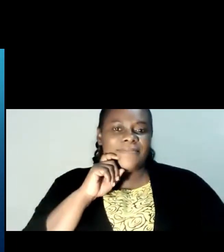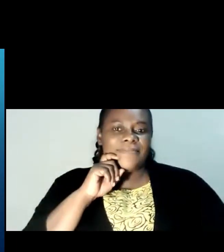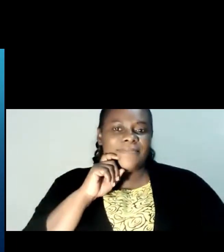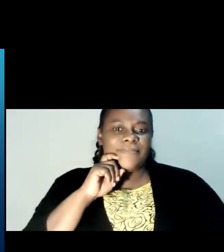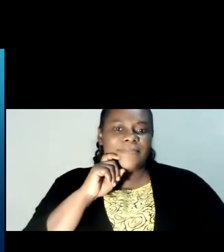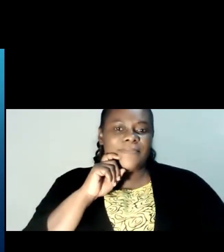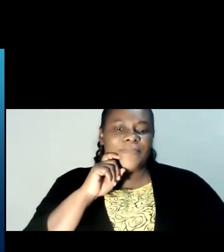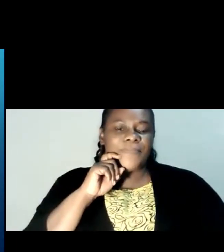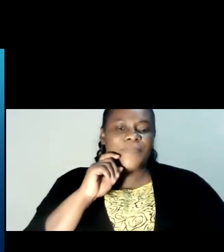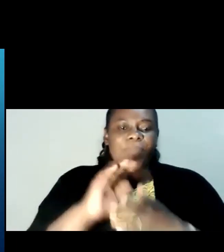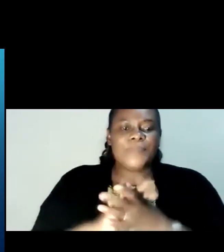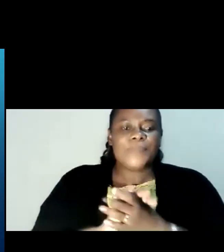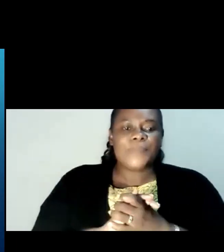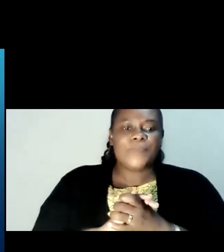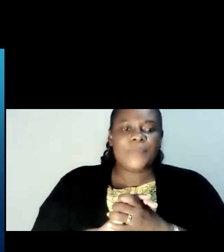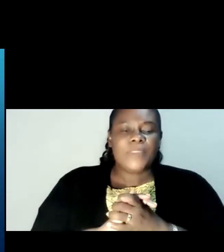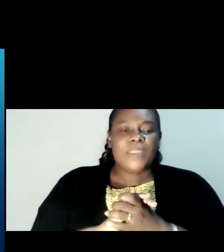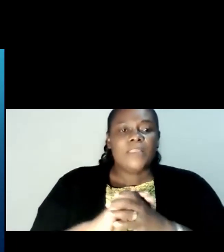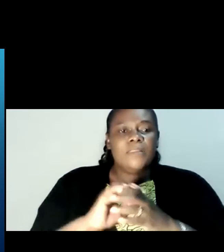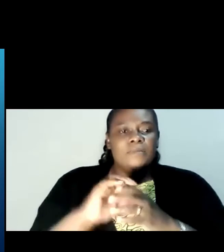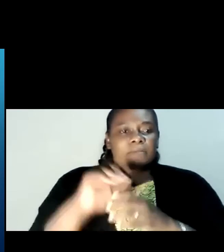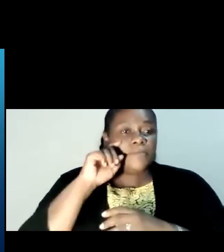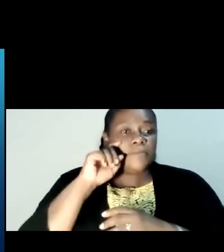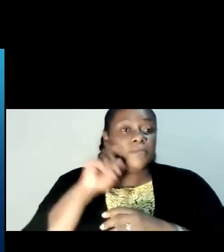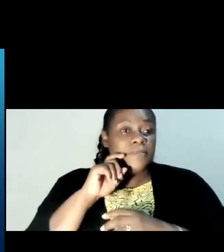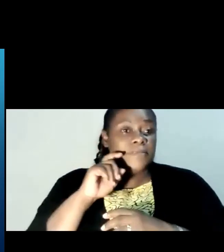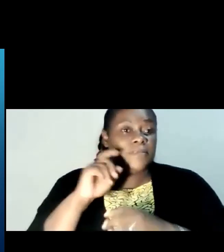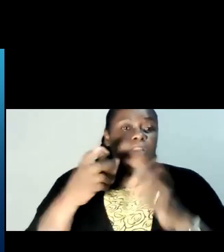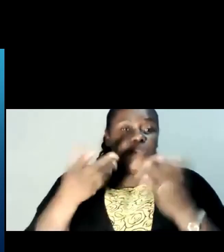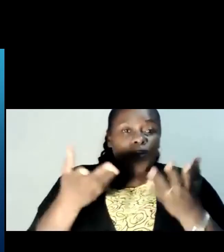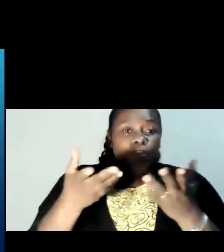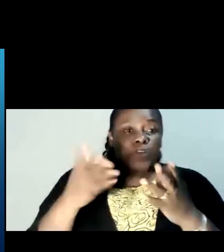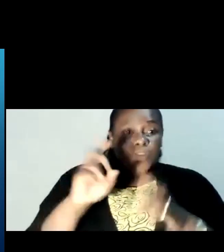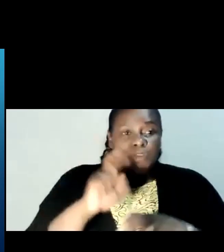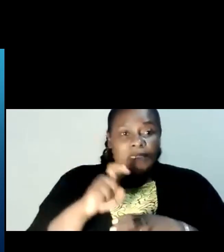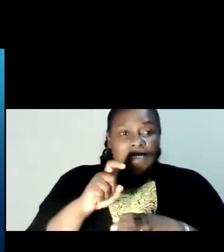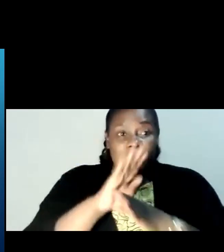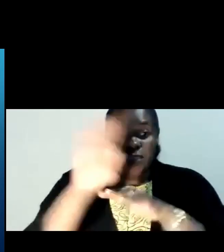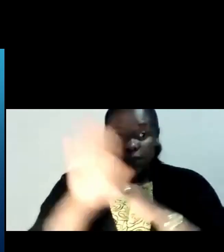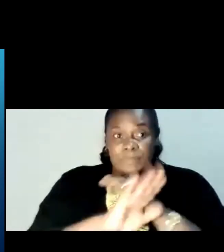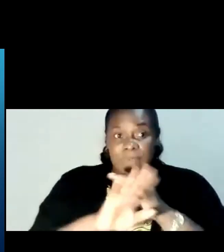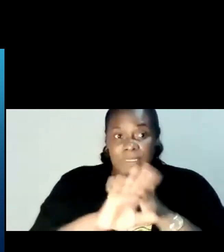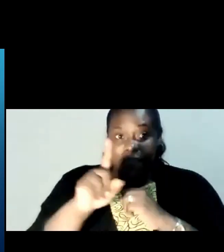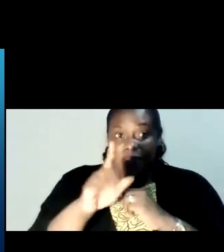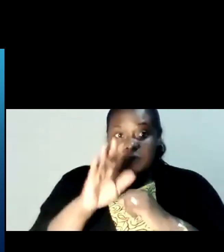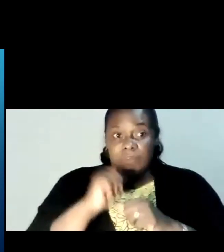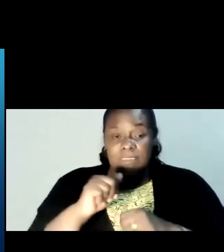why people visit the doctor each year, especially people within the 15 to 24 age group.